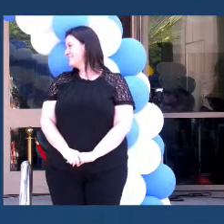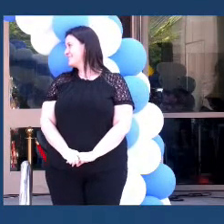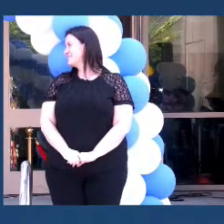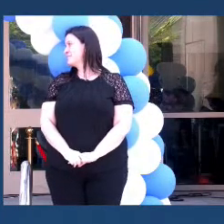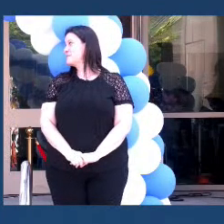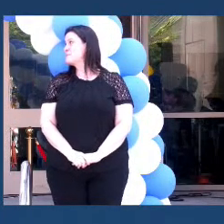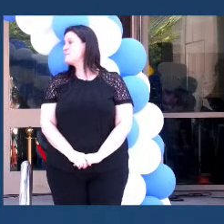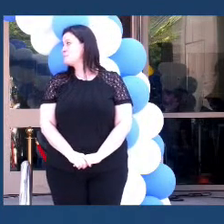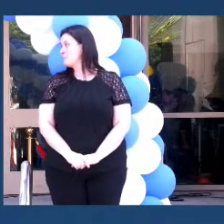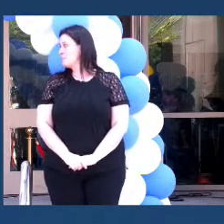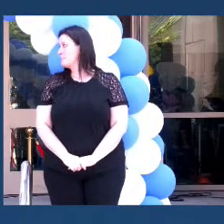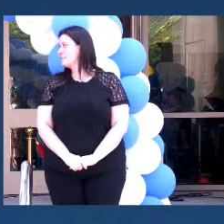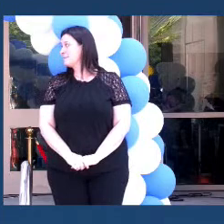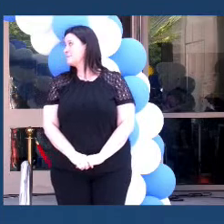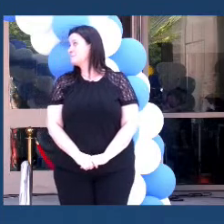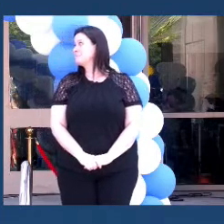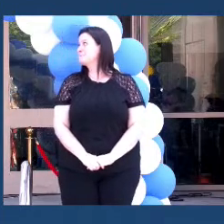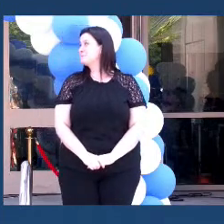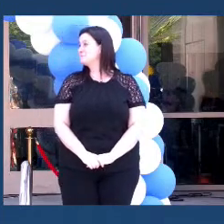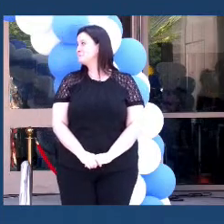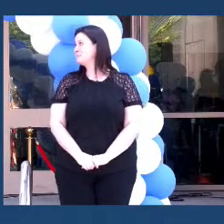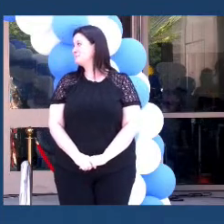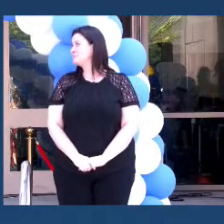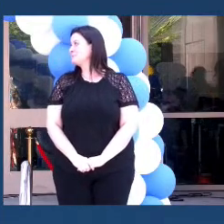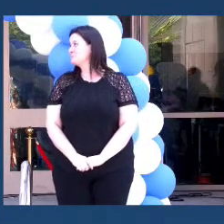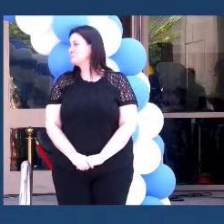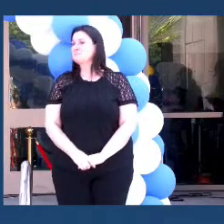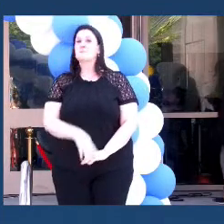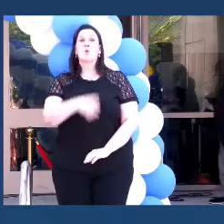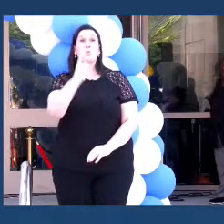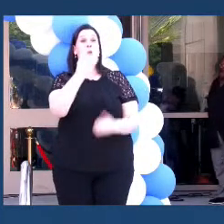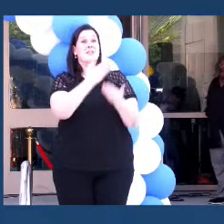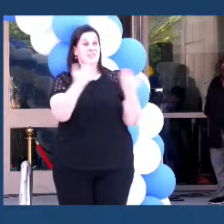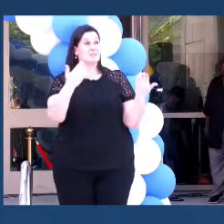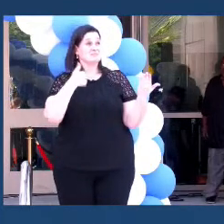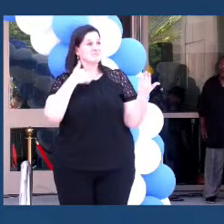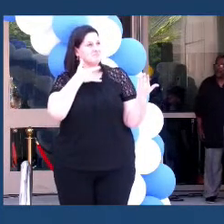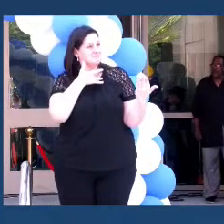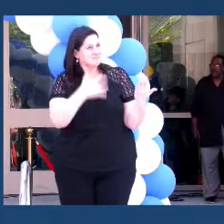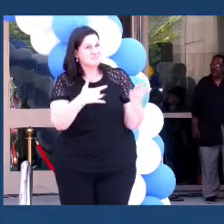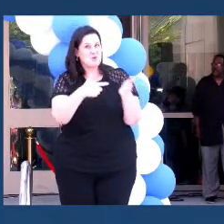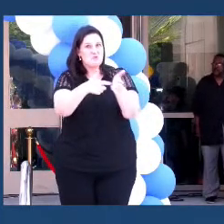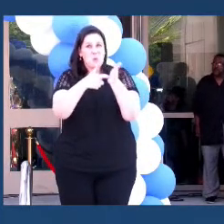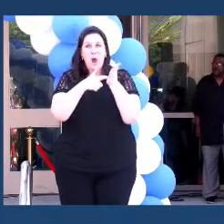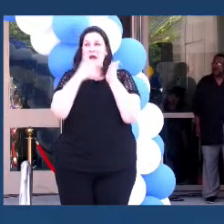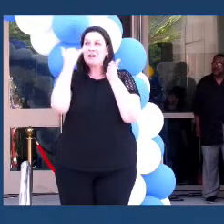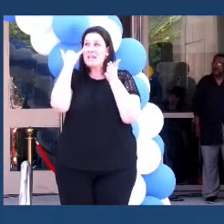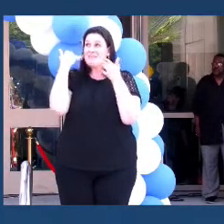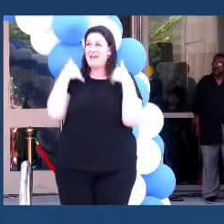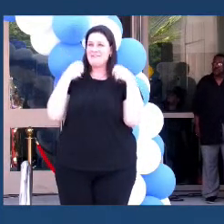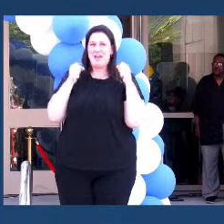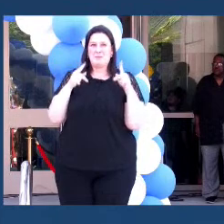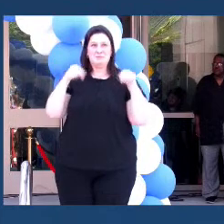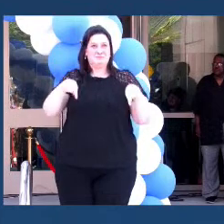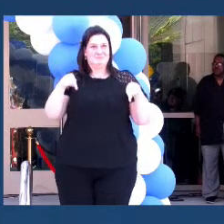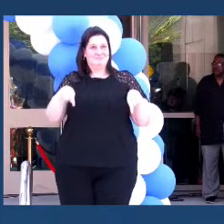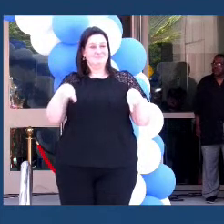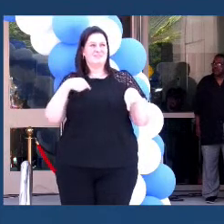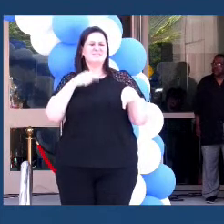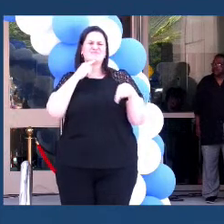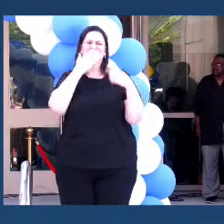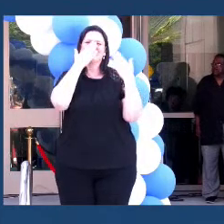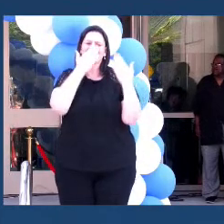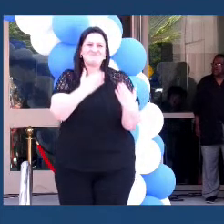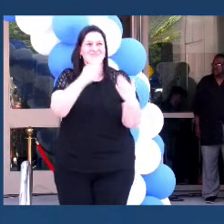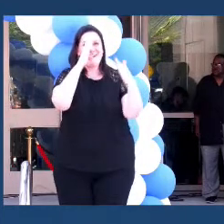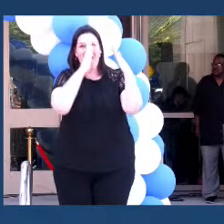One thing that I do or I require typically when I have opportunities such as this, and this I am very grateful and